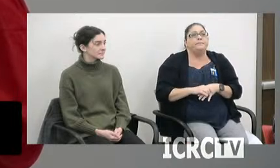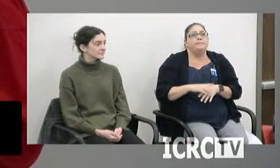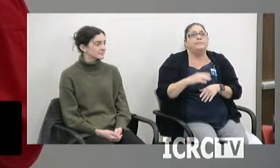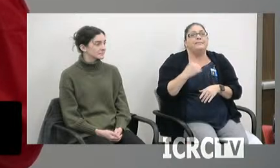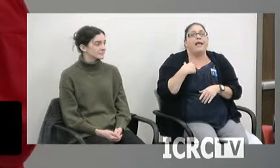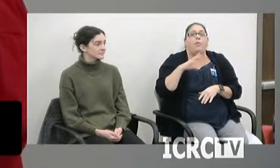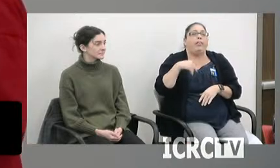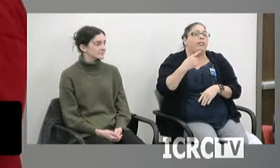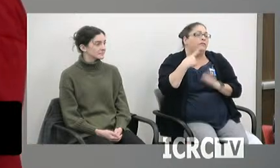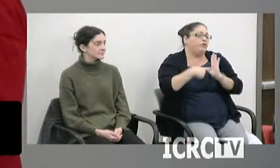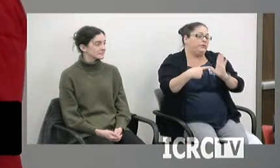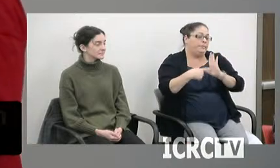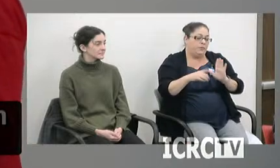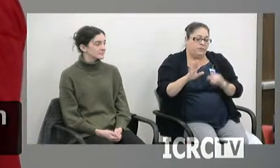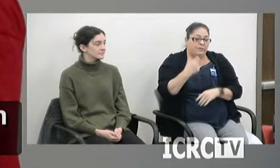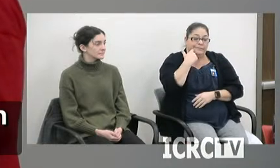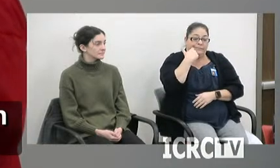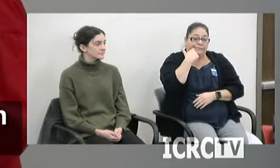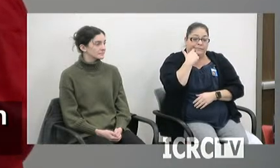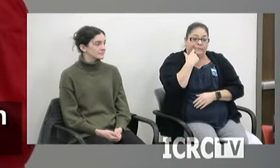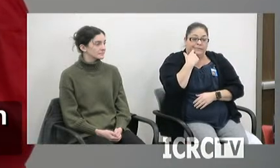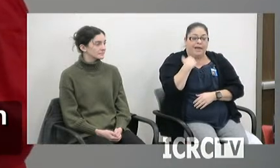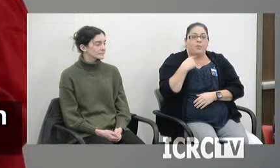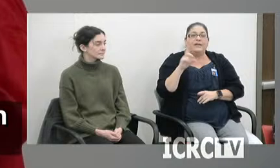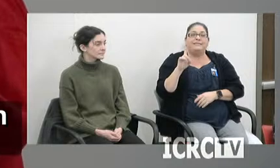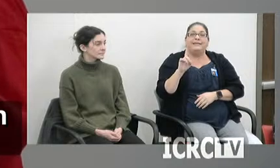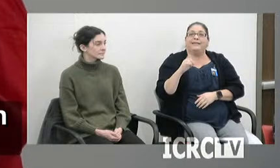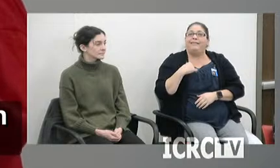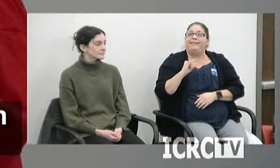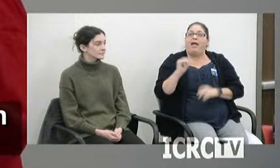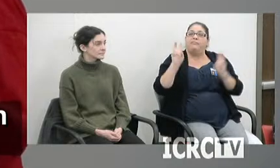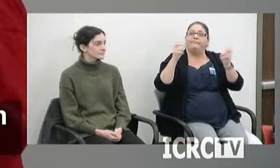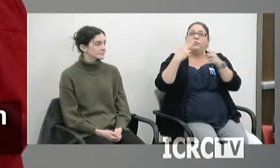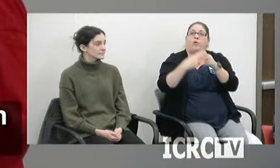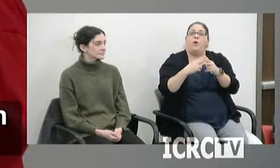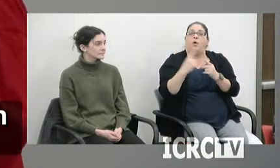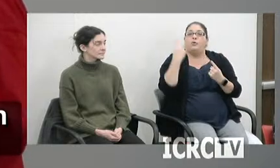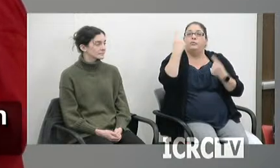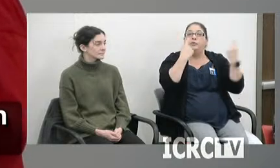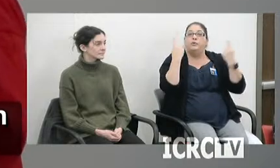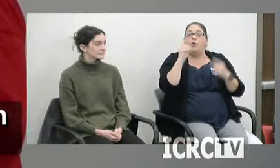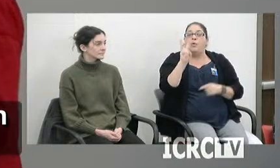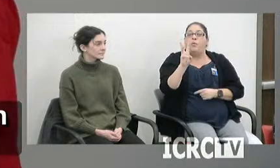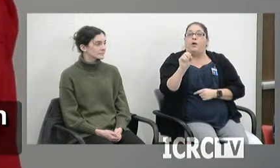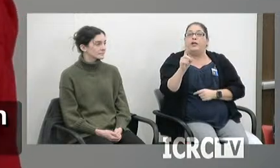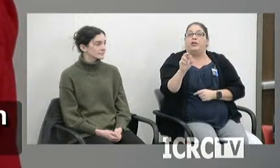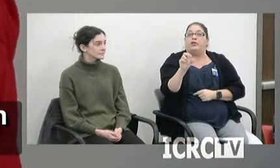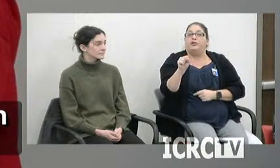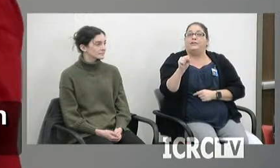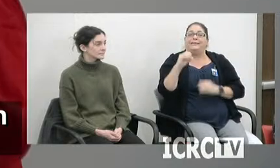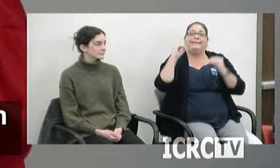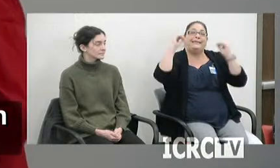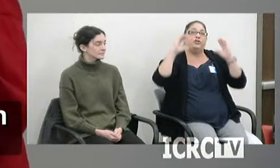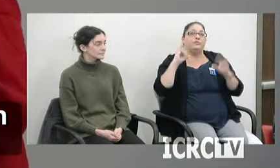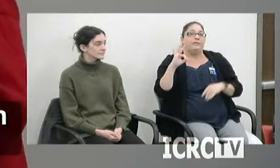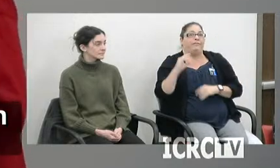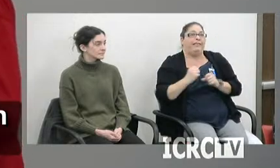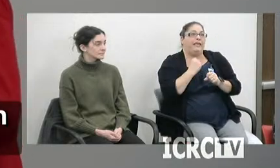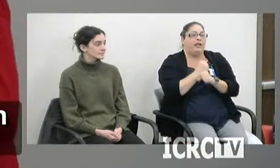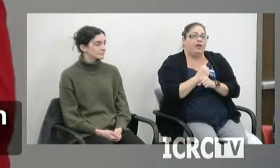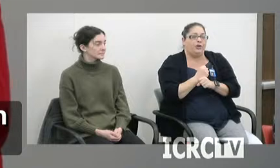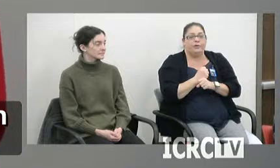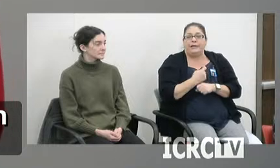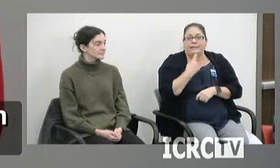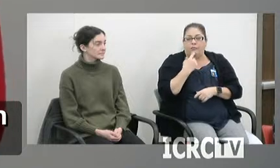give a great example. Recently, we did our Wonders teacher leaders. I probably said it wrong, Linza. And she